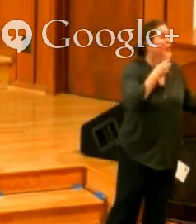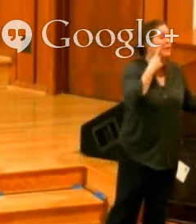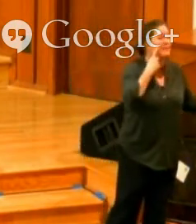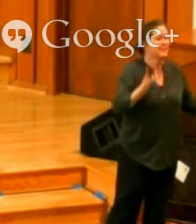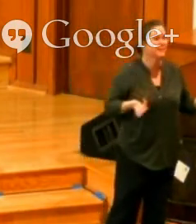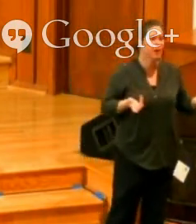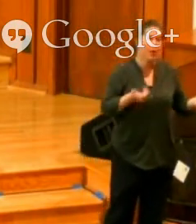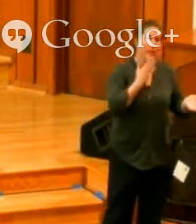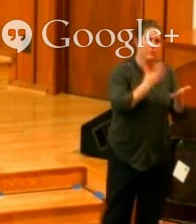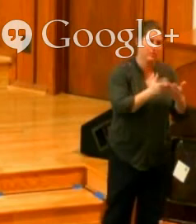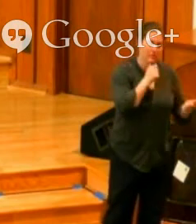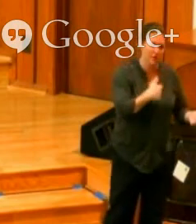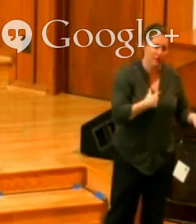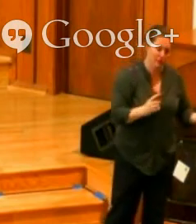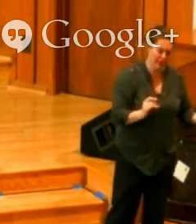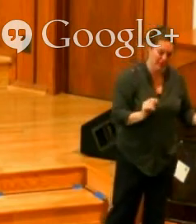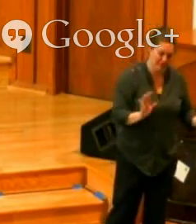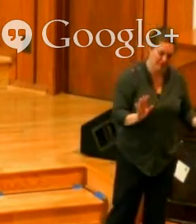good, because I'm not doing it.